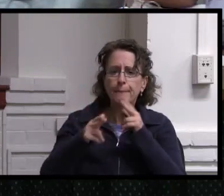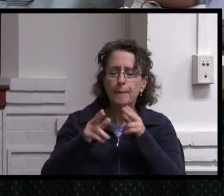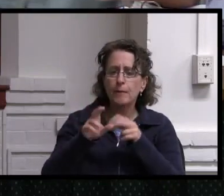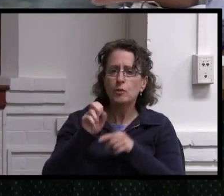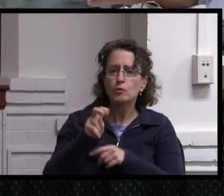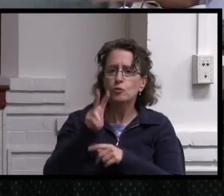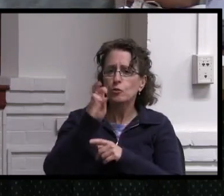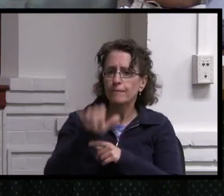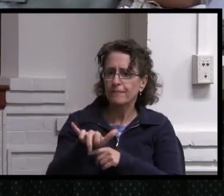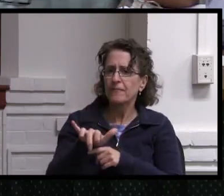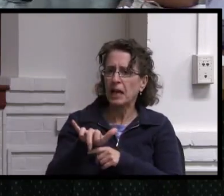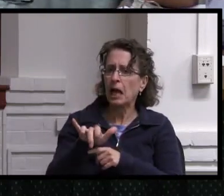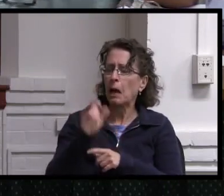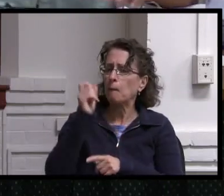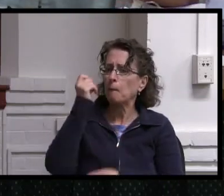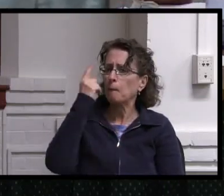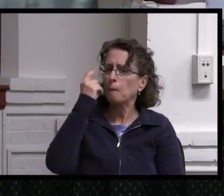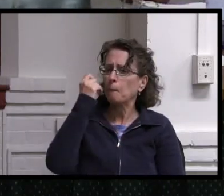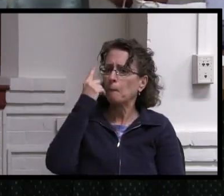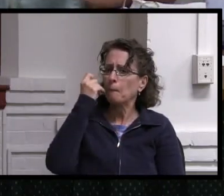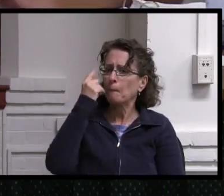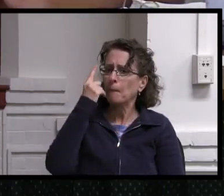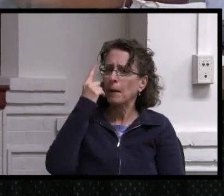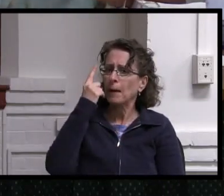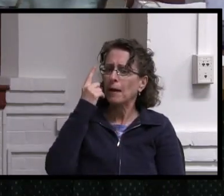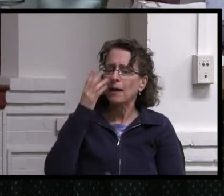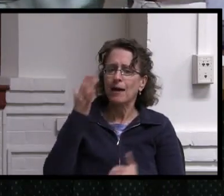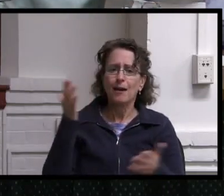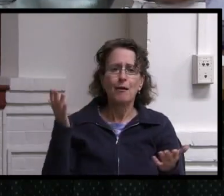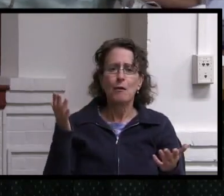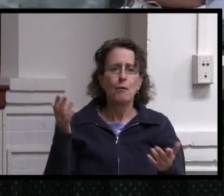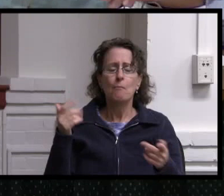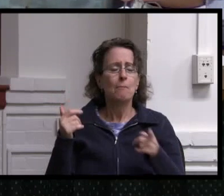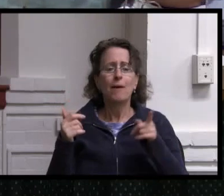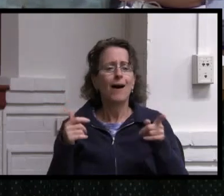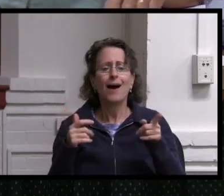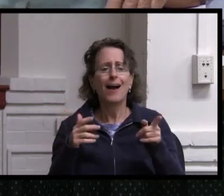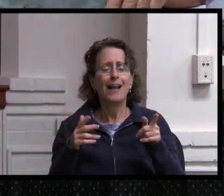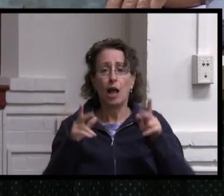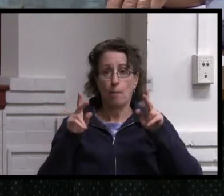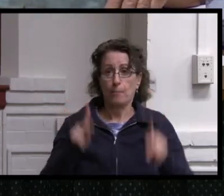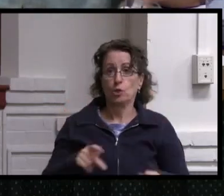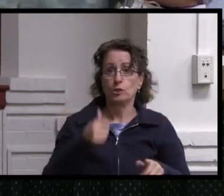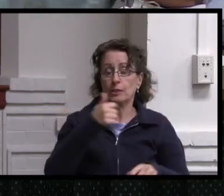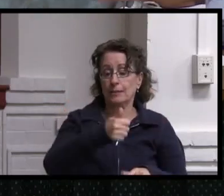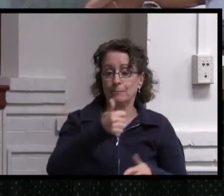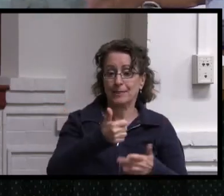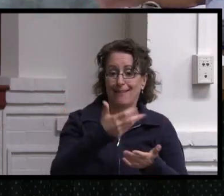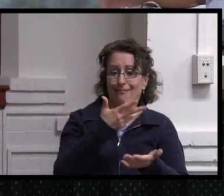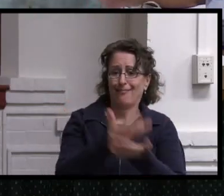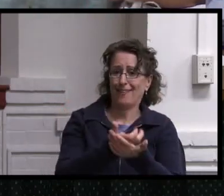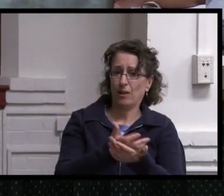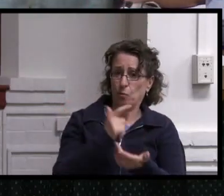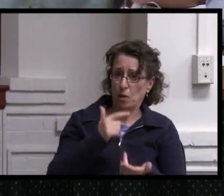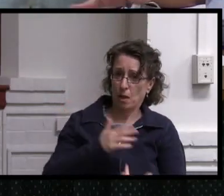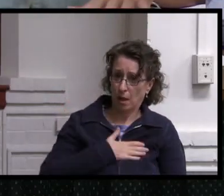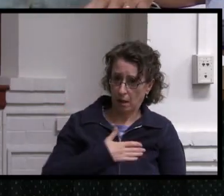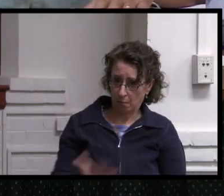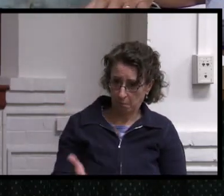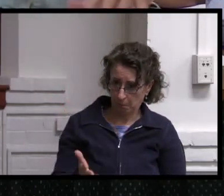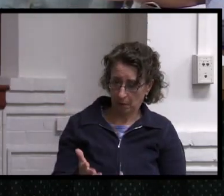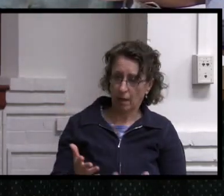person is really going to say, hey, why do you panhandle? Well, I panhandle because I'm buying drugs. They're not going to tell